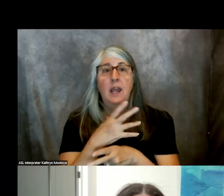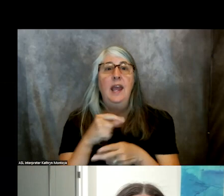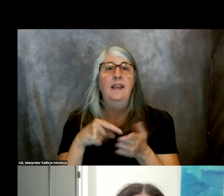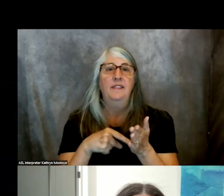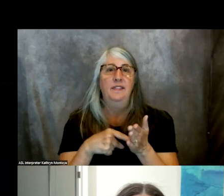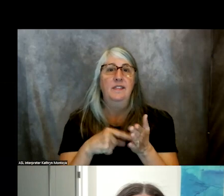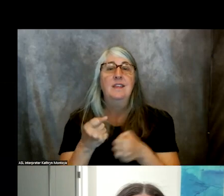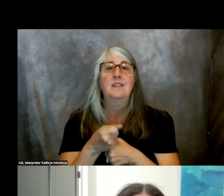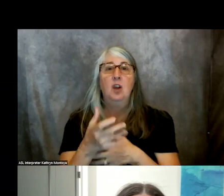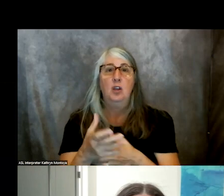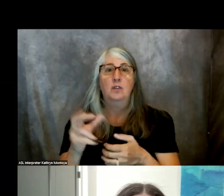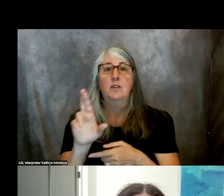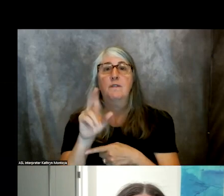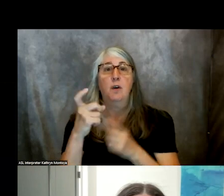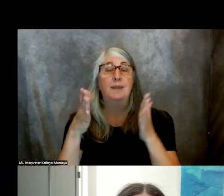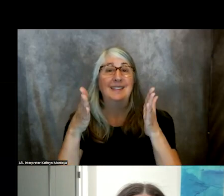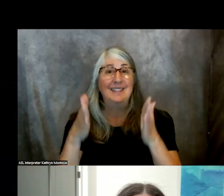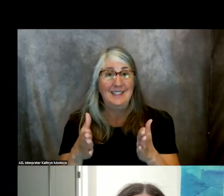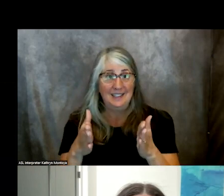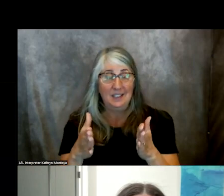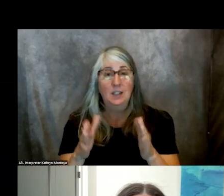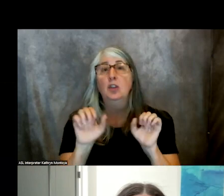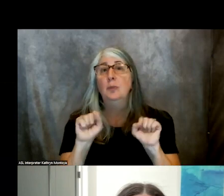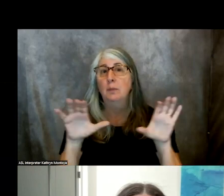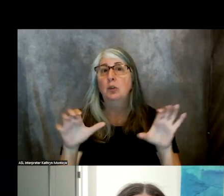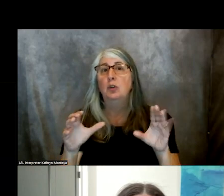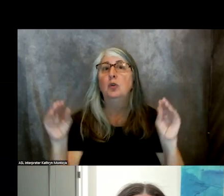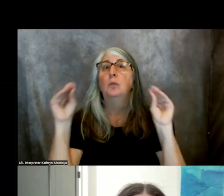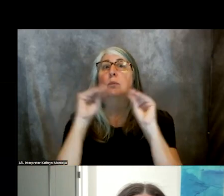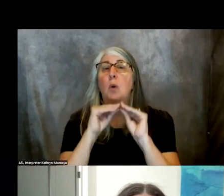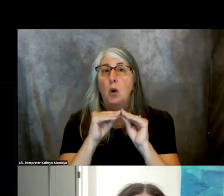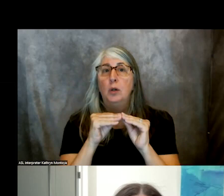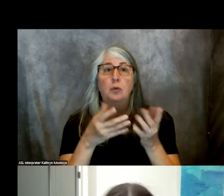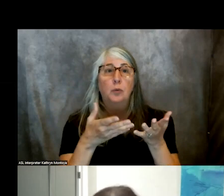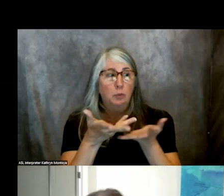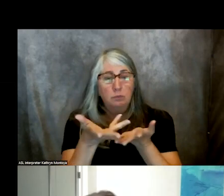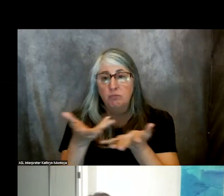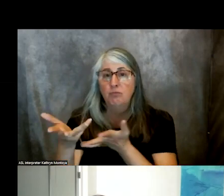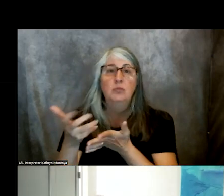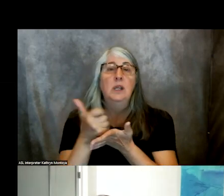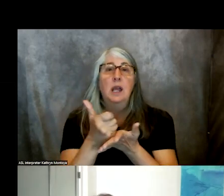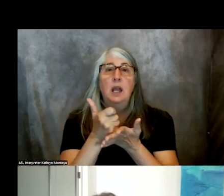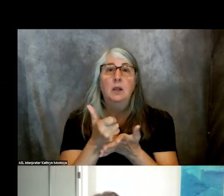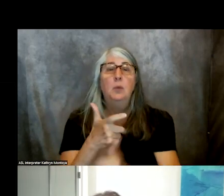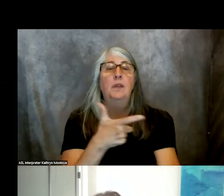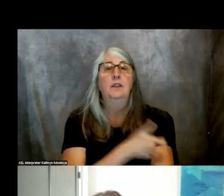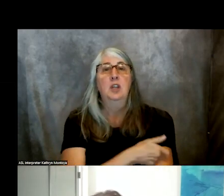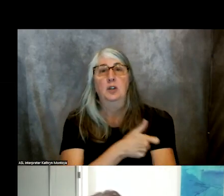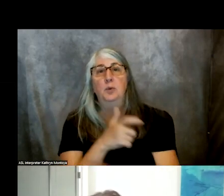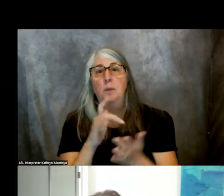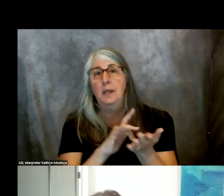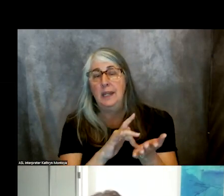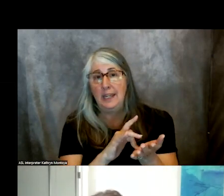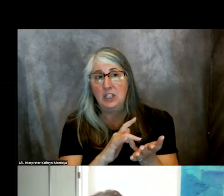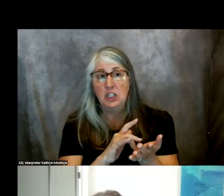led pharmacists to be able to do more to administer maintenance injectable medications,